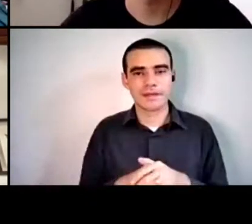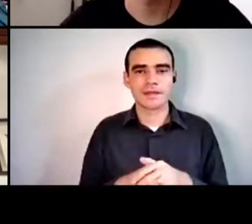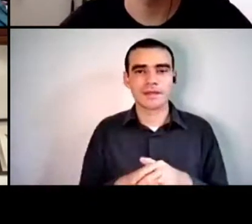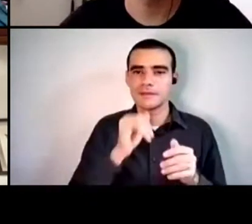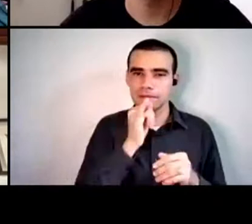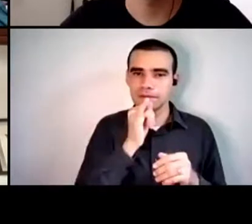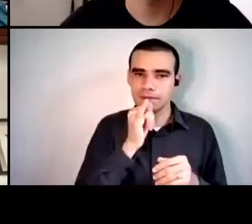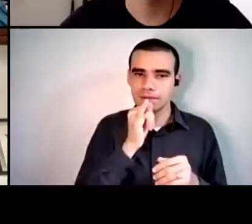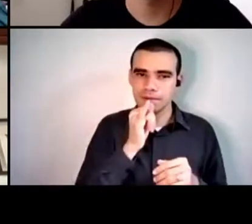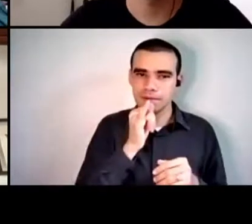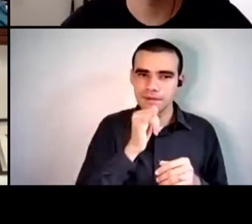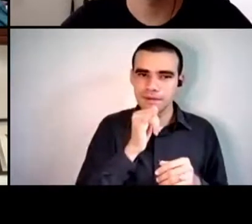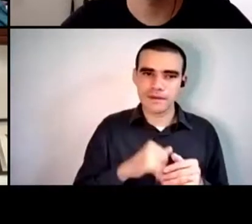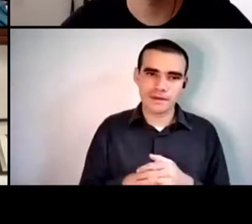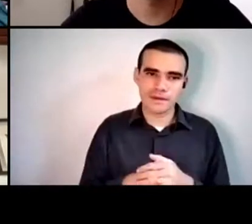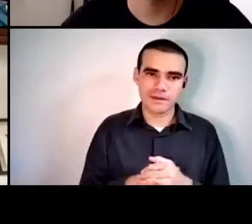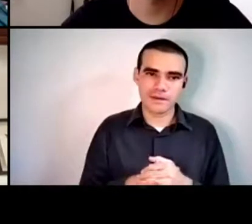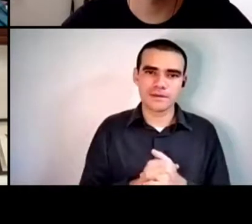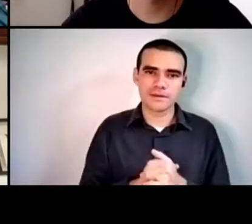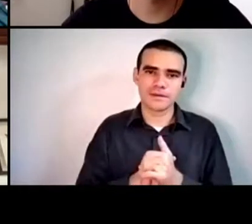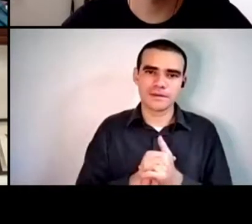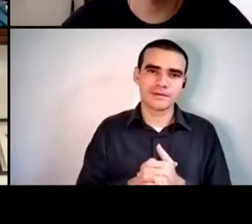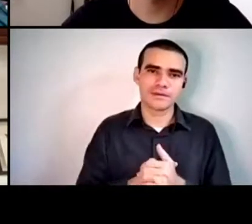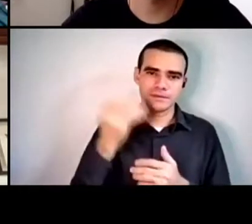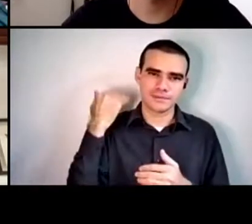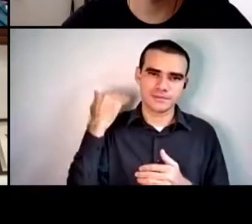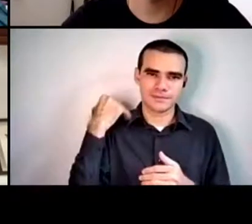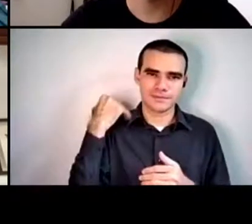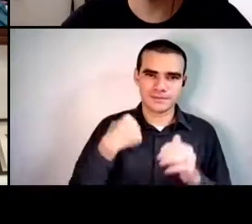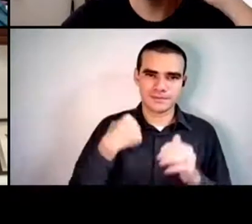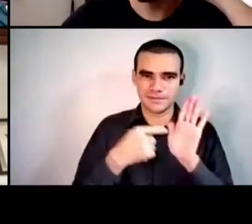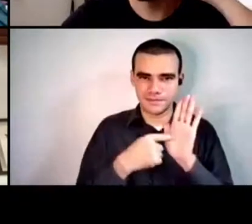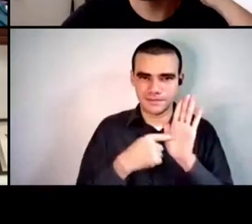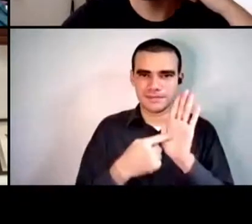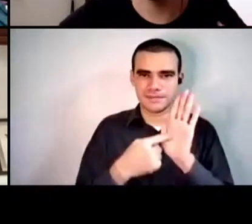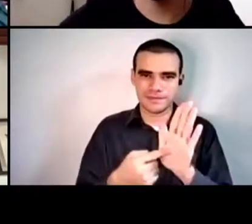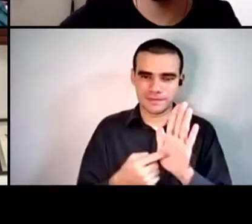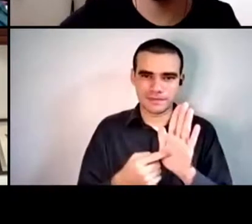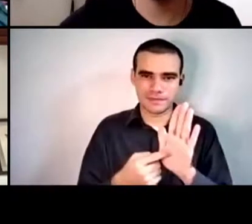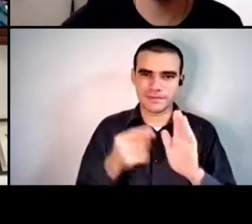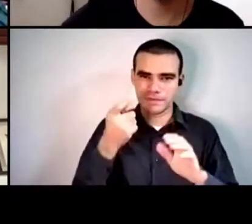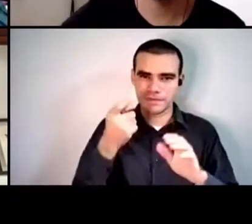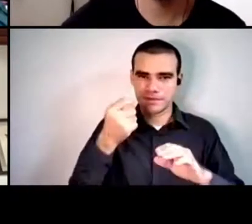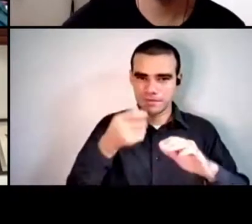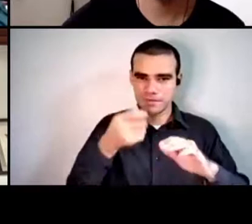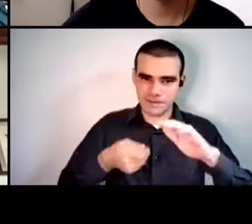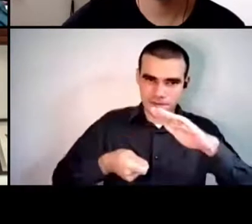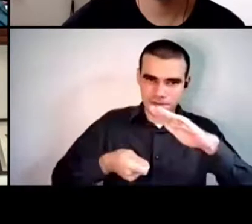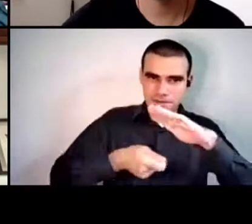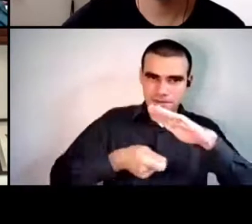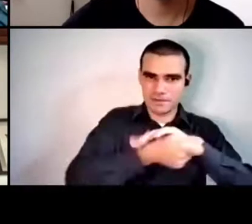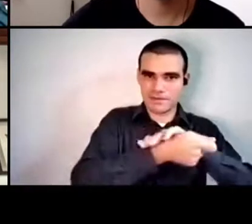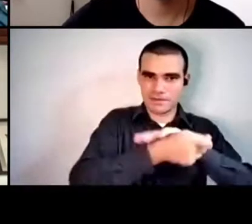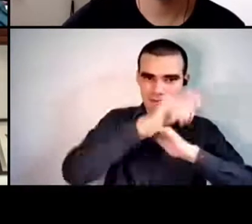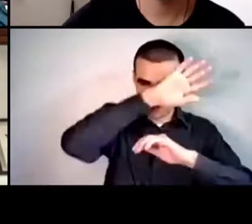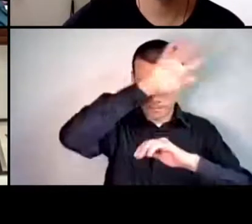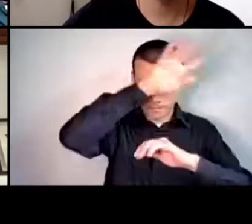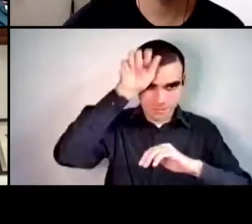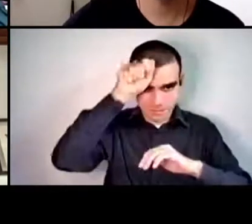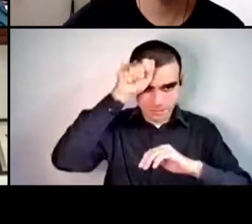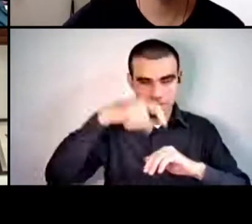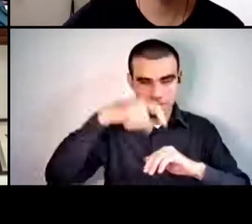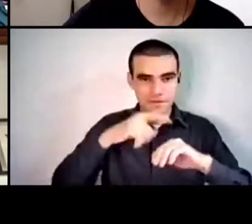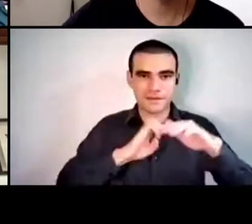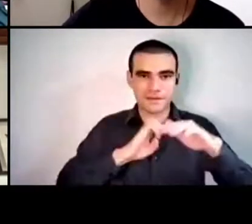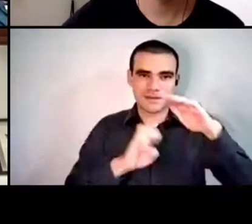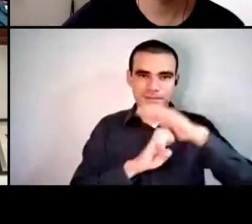In one occasion, I went to do a presentation about the investments that we were doing in the Amazon, and one